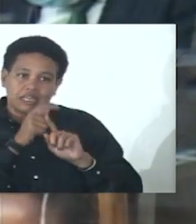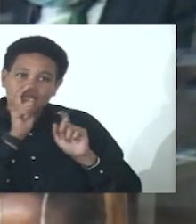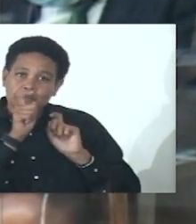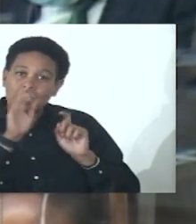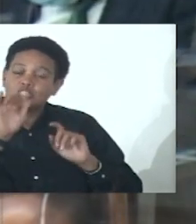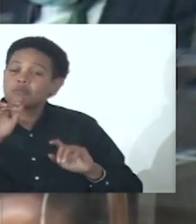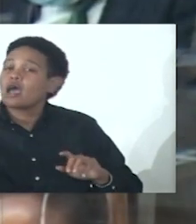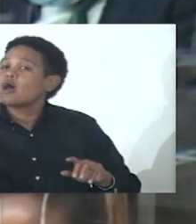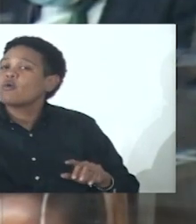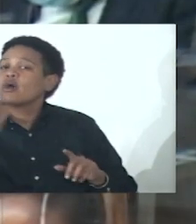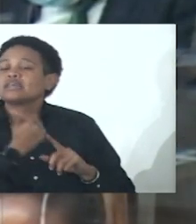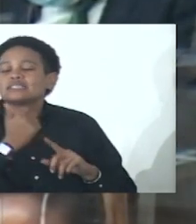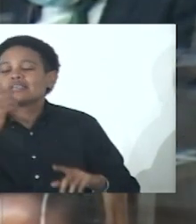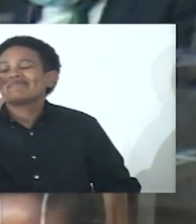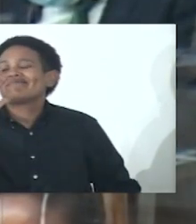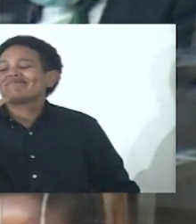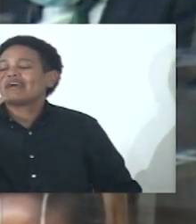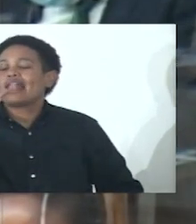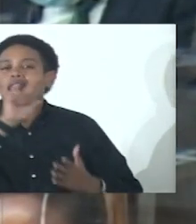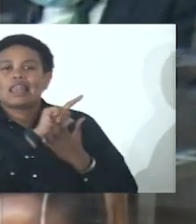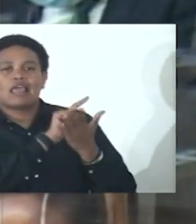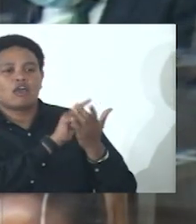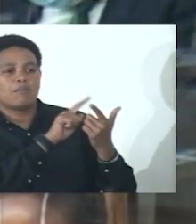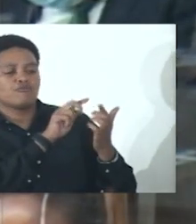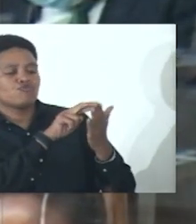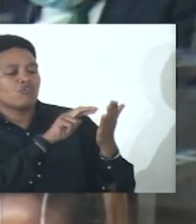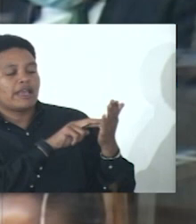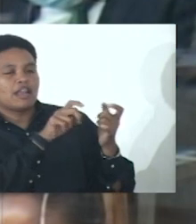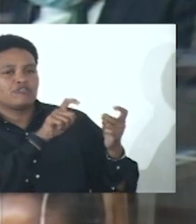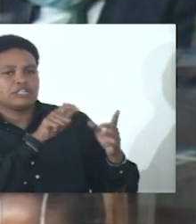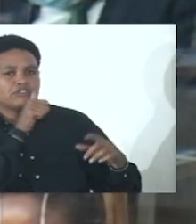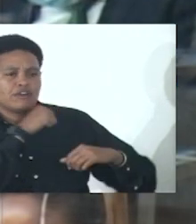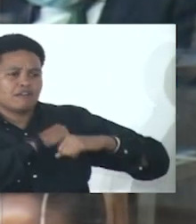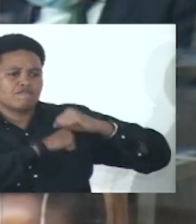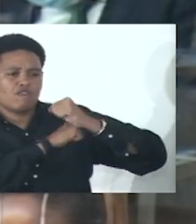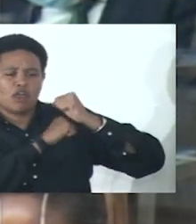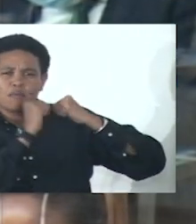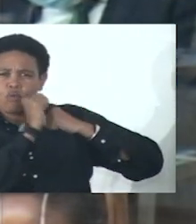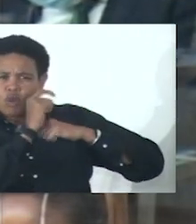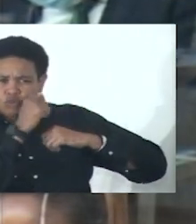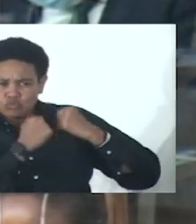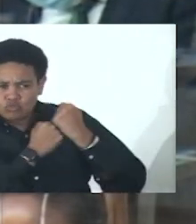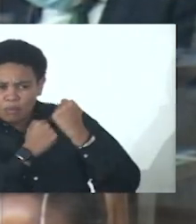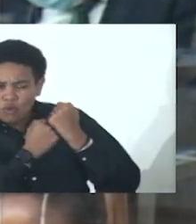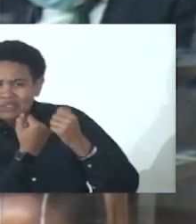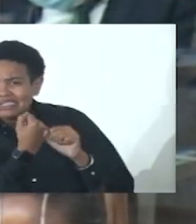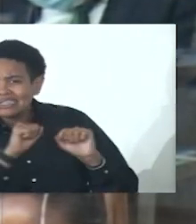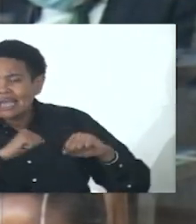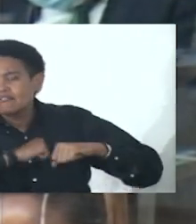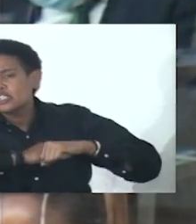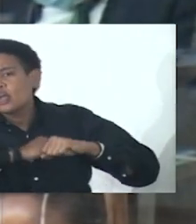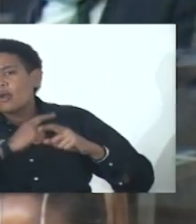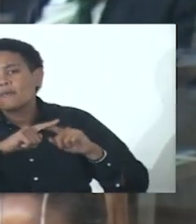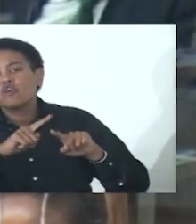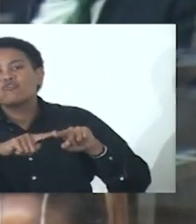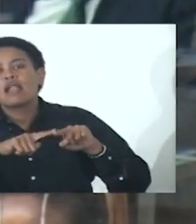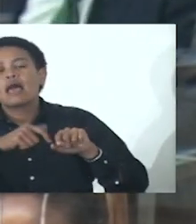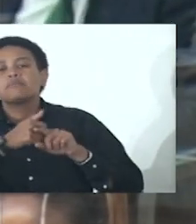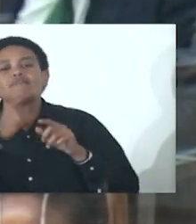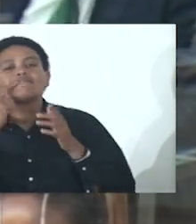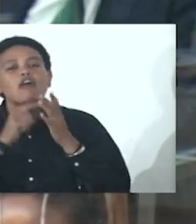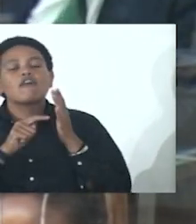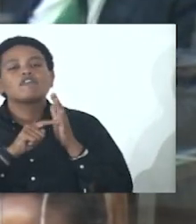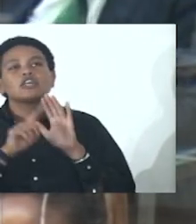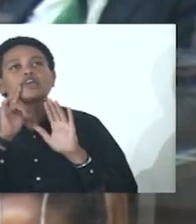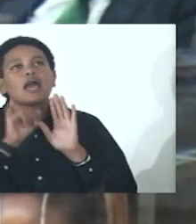by a legal and regulatory framework that supports safe, secure, and reliable verification of